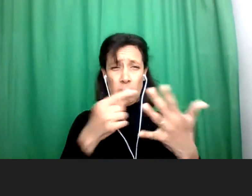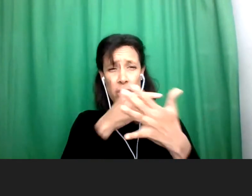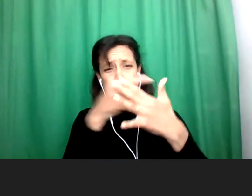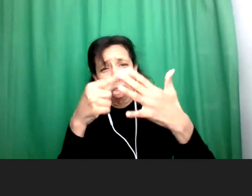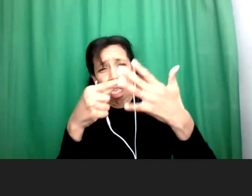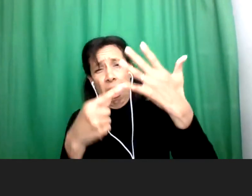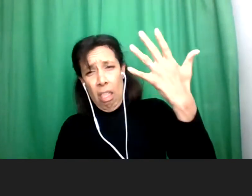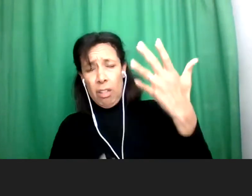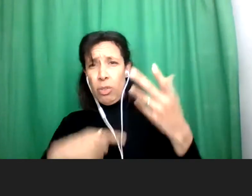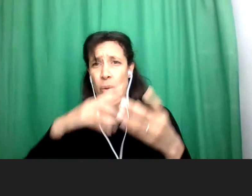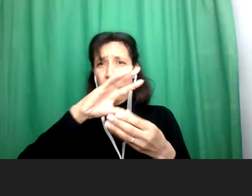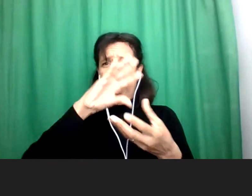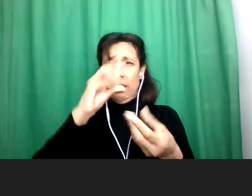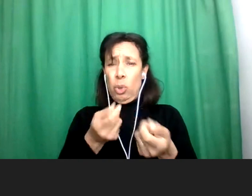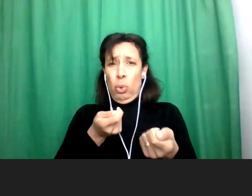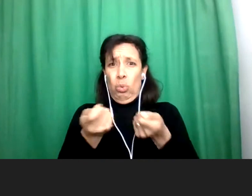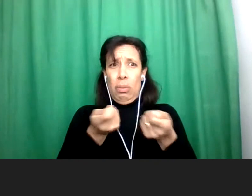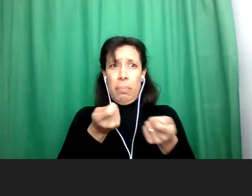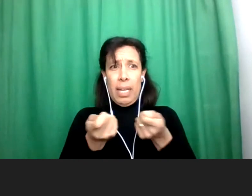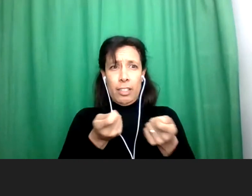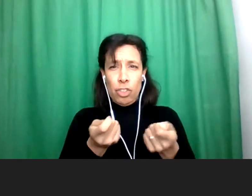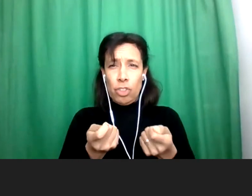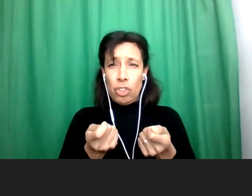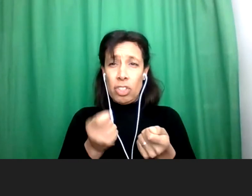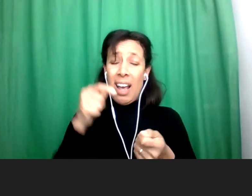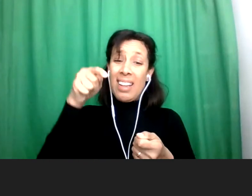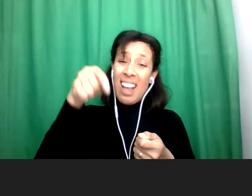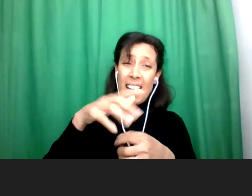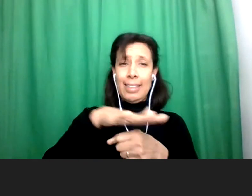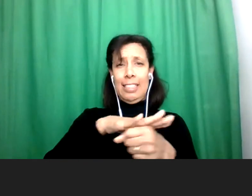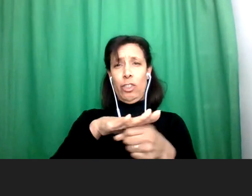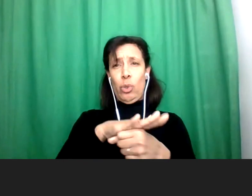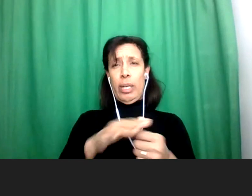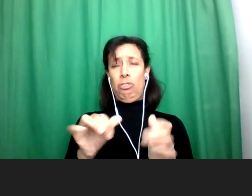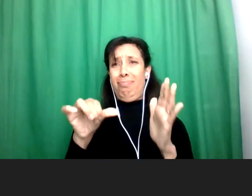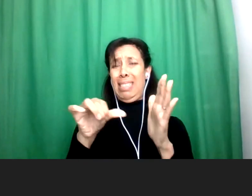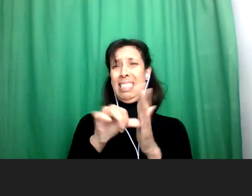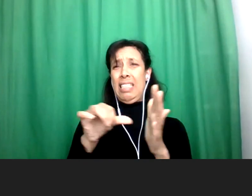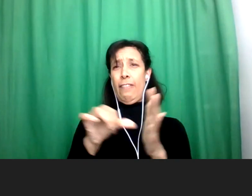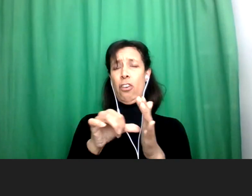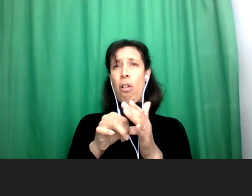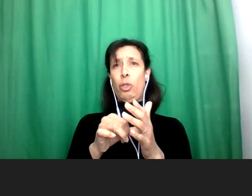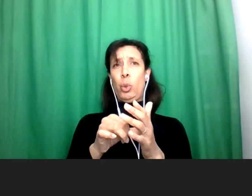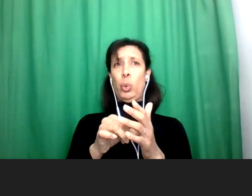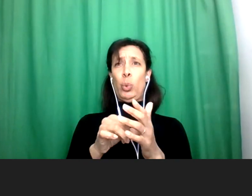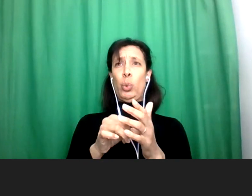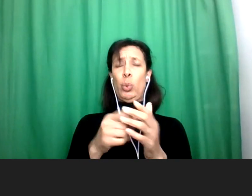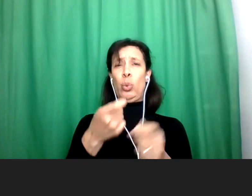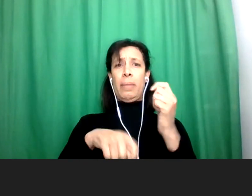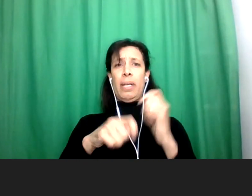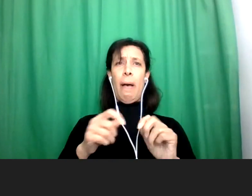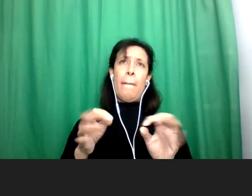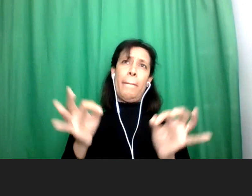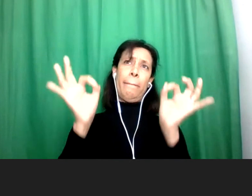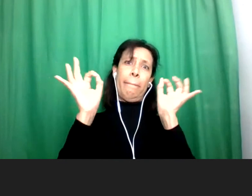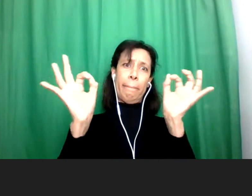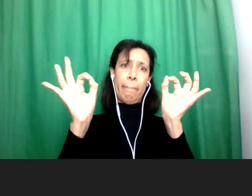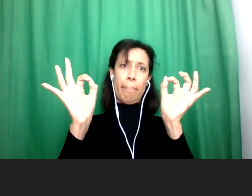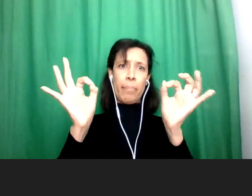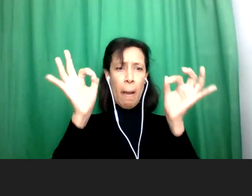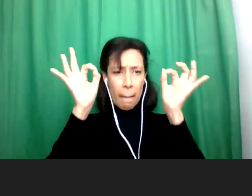very difficult when you're a teacher in that situation to be the perfect teacher, because there's lots of other stuff going